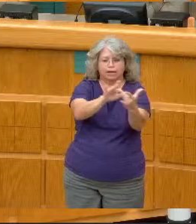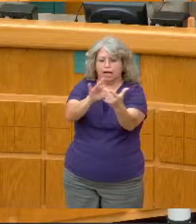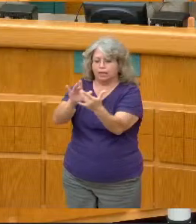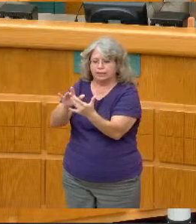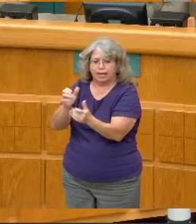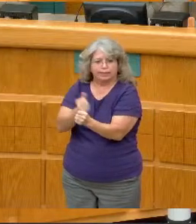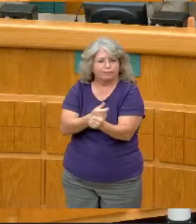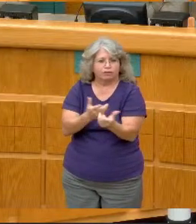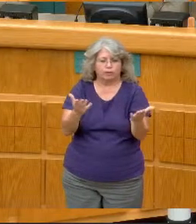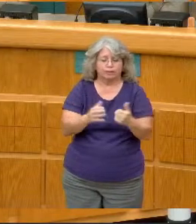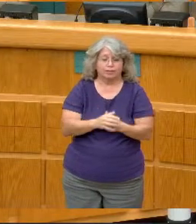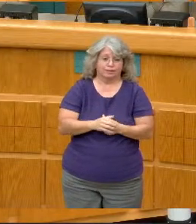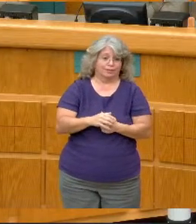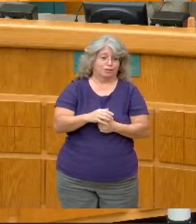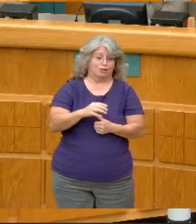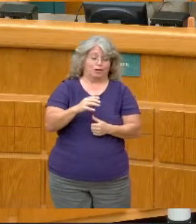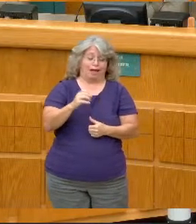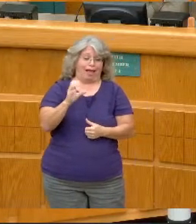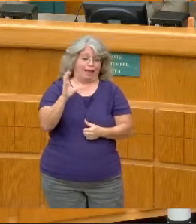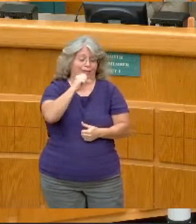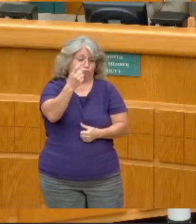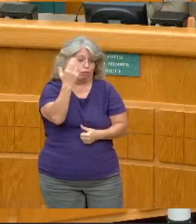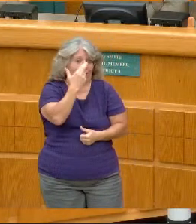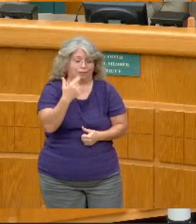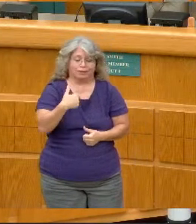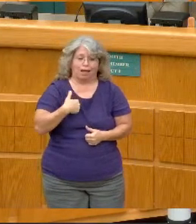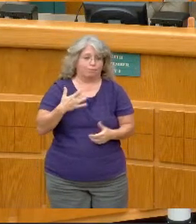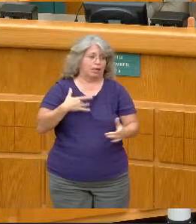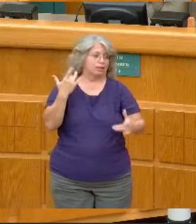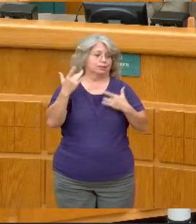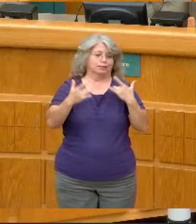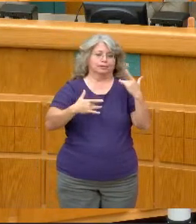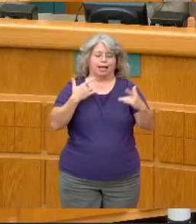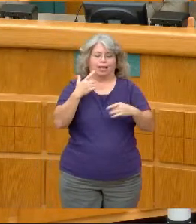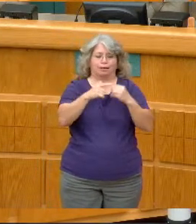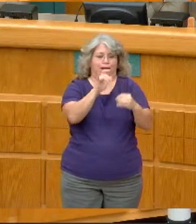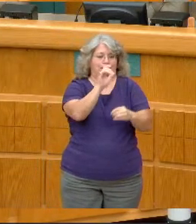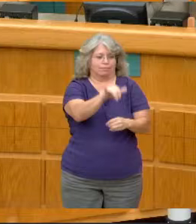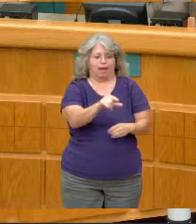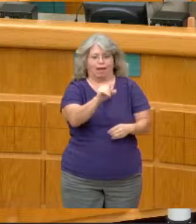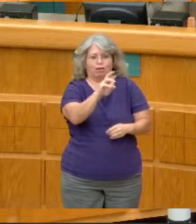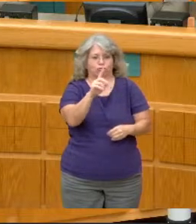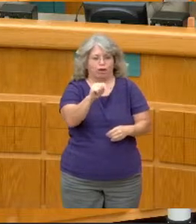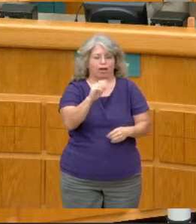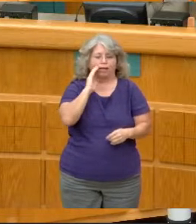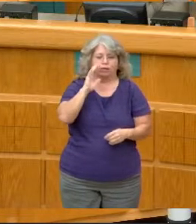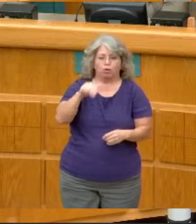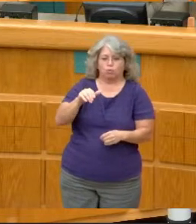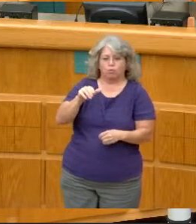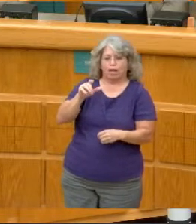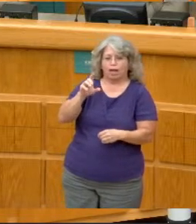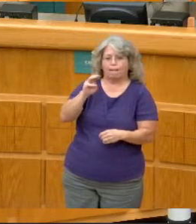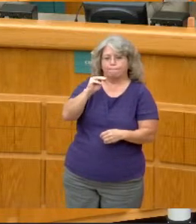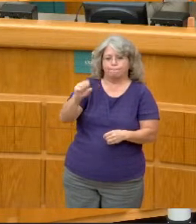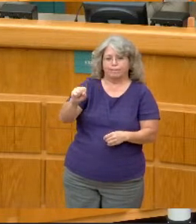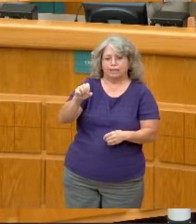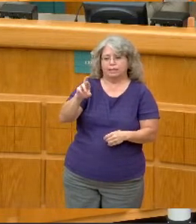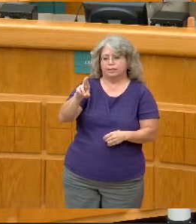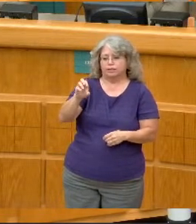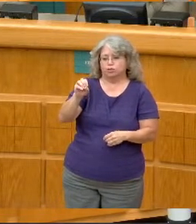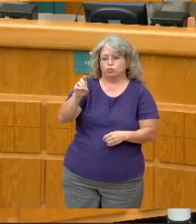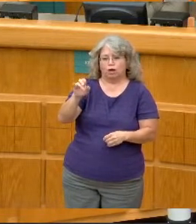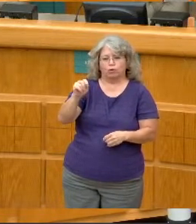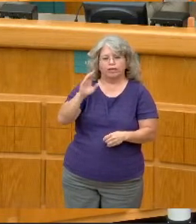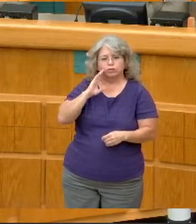can continue and reach everyone, including our high-risk and underserved populations. So, I guess you figured out by now I